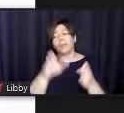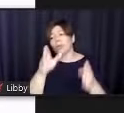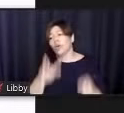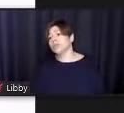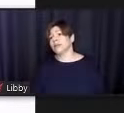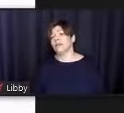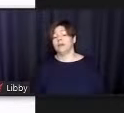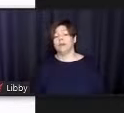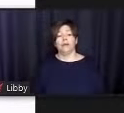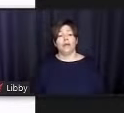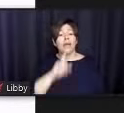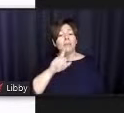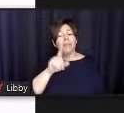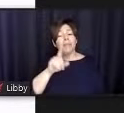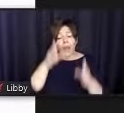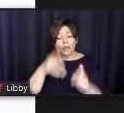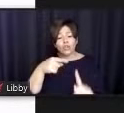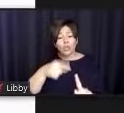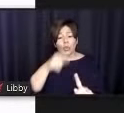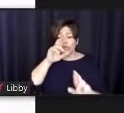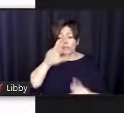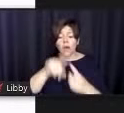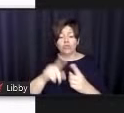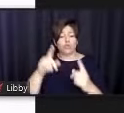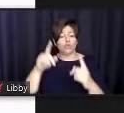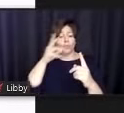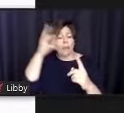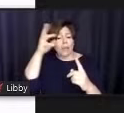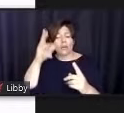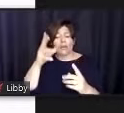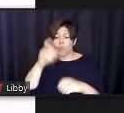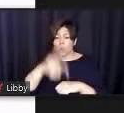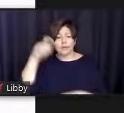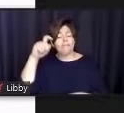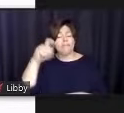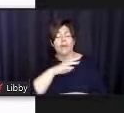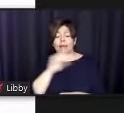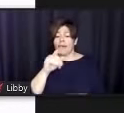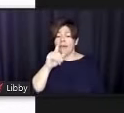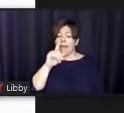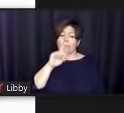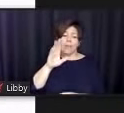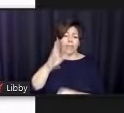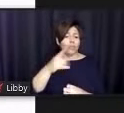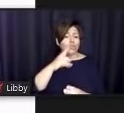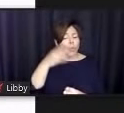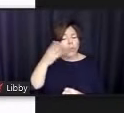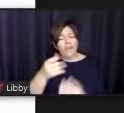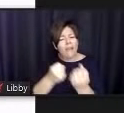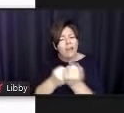one who responds to the parents in a timely fashion. Be the one who's there. Be the one who's helpful.